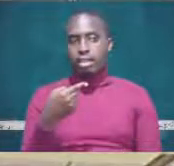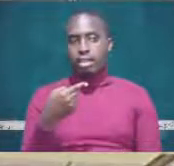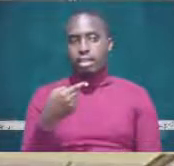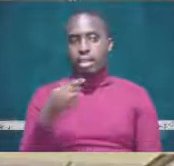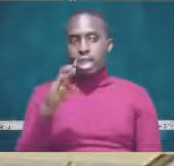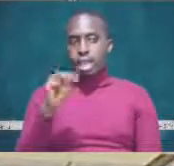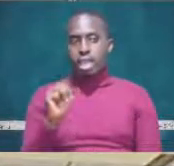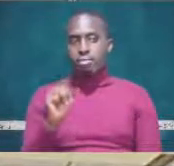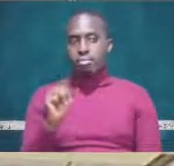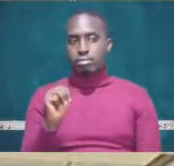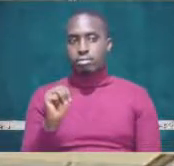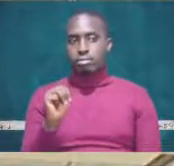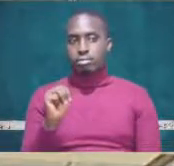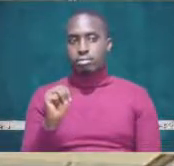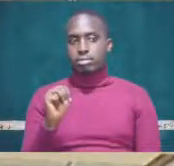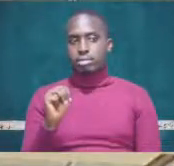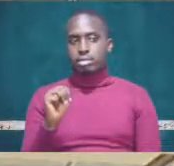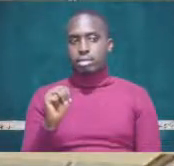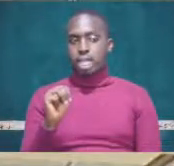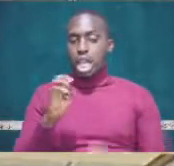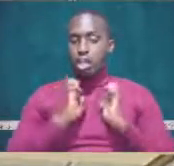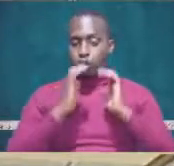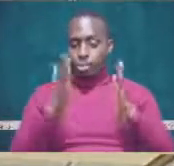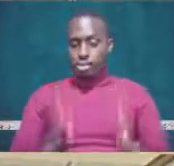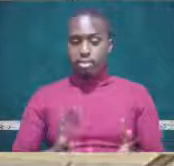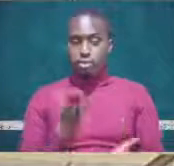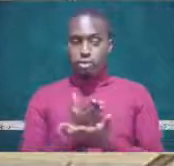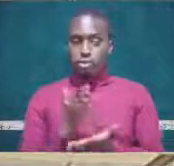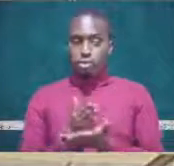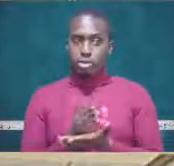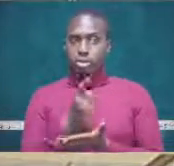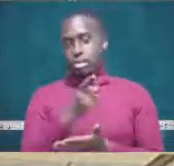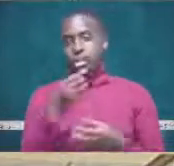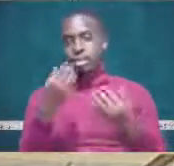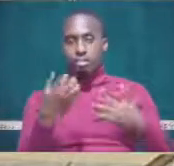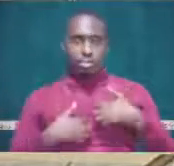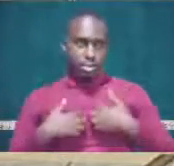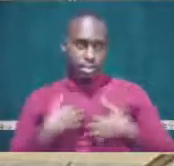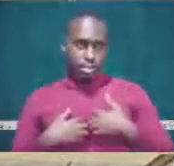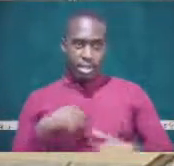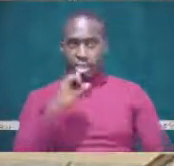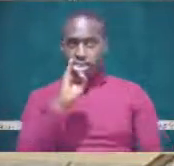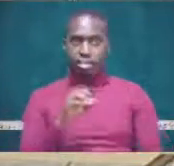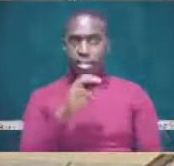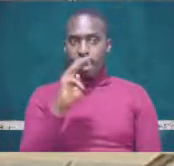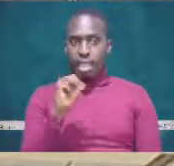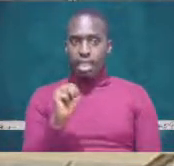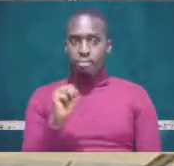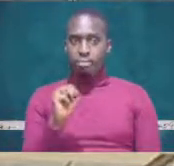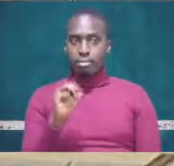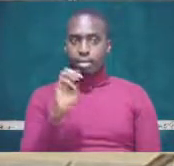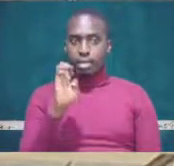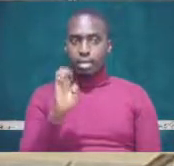J.M. Keynes. This was an economist that phrased these motives. J.M. Keynes was